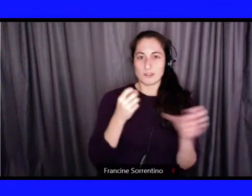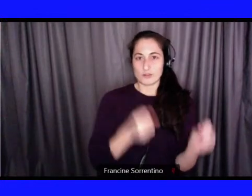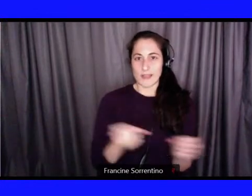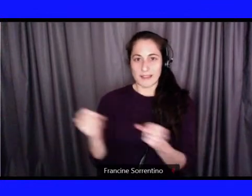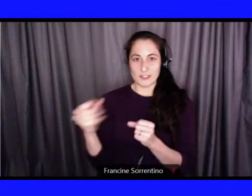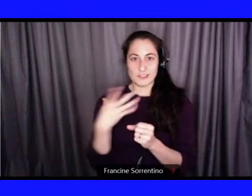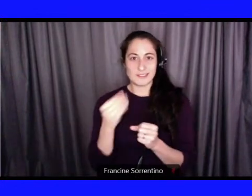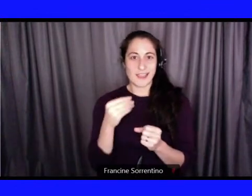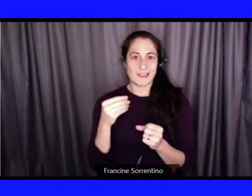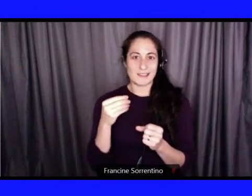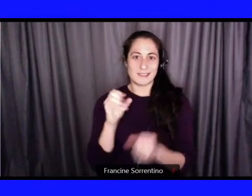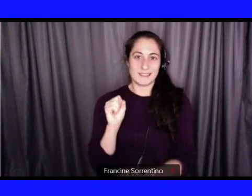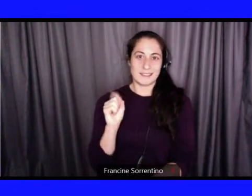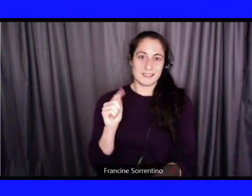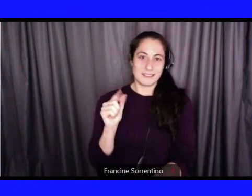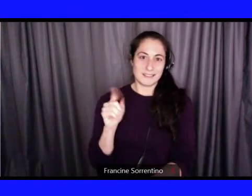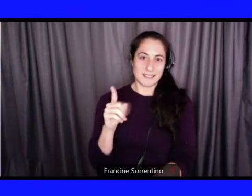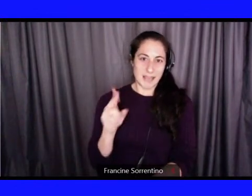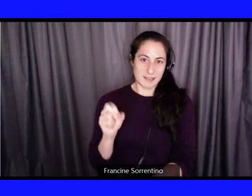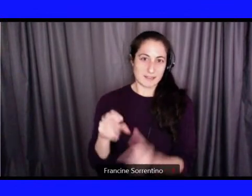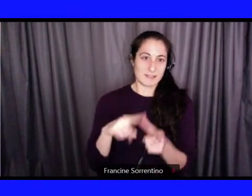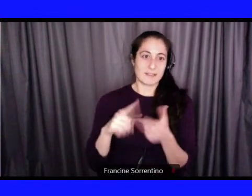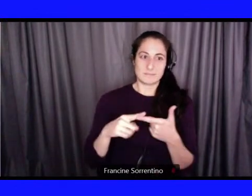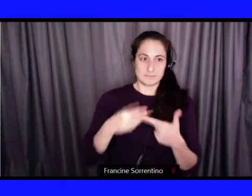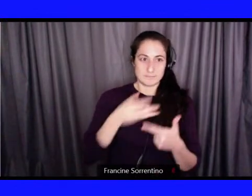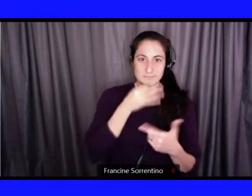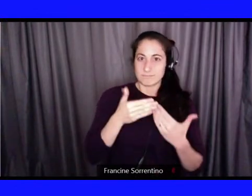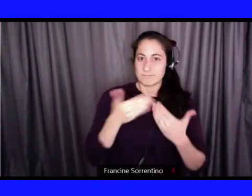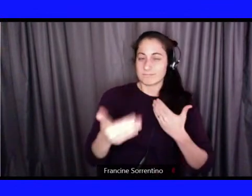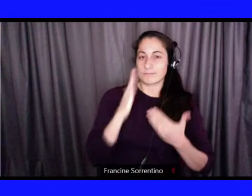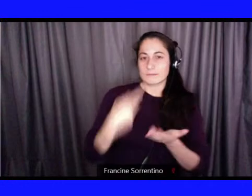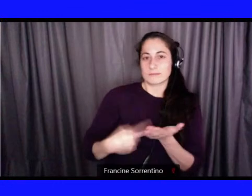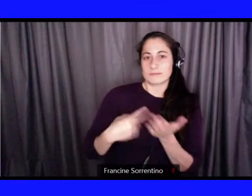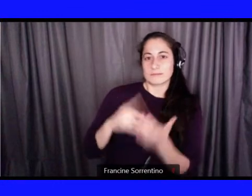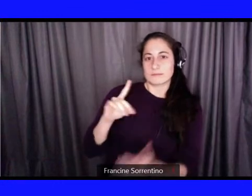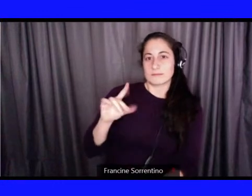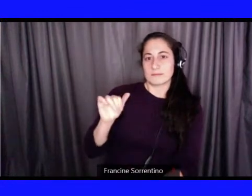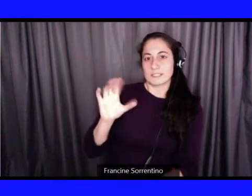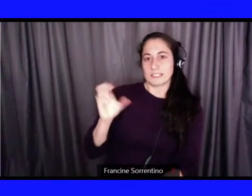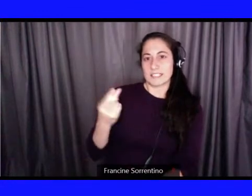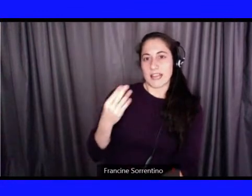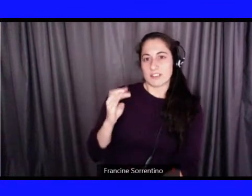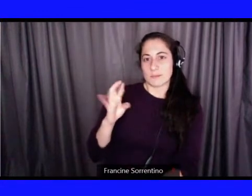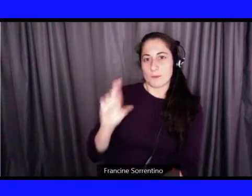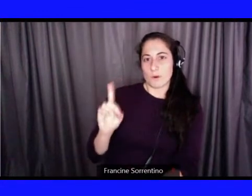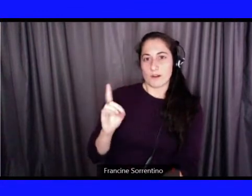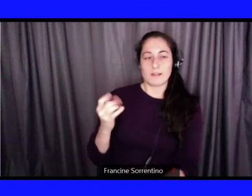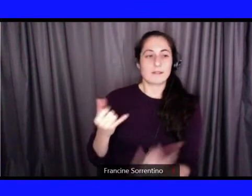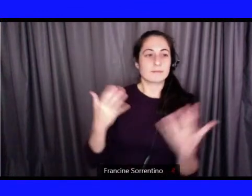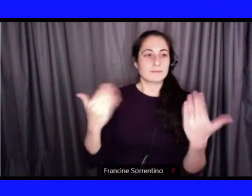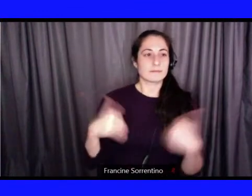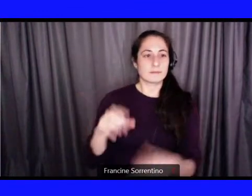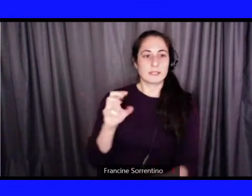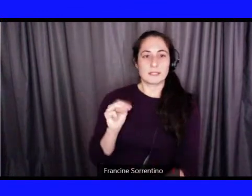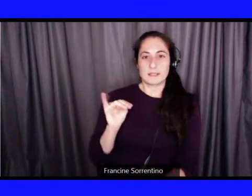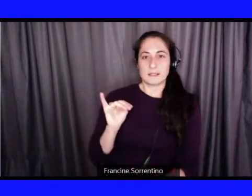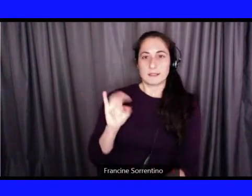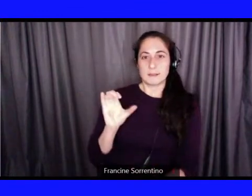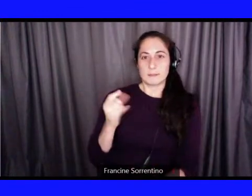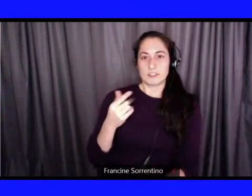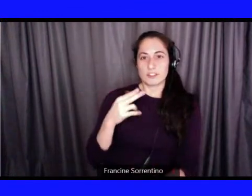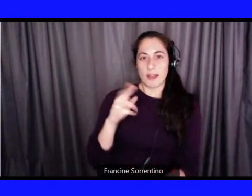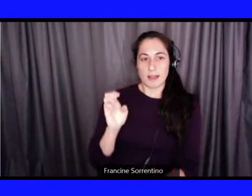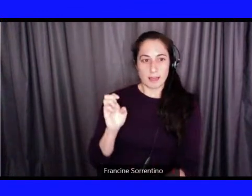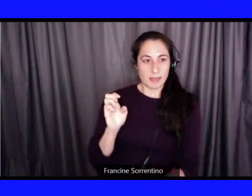influx of federal funds, which was in many ways a one-time, starts to go away. I think the issue is going to be, how do you capitalize on